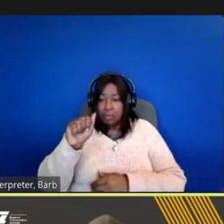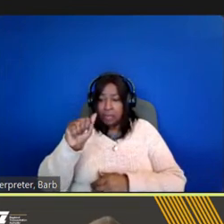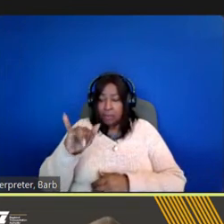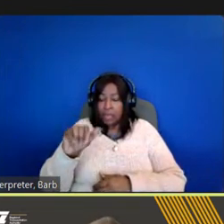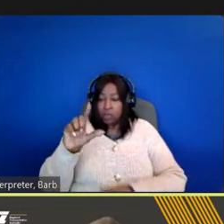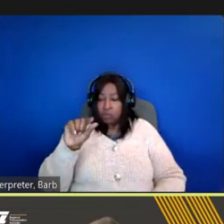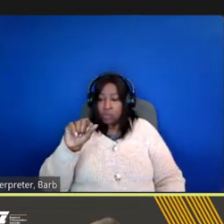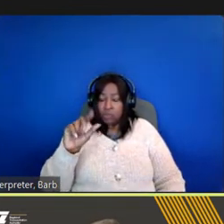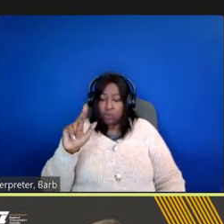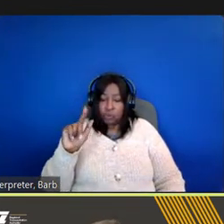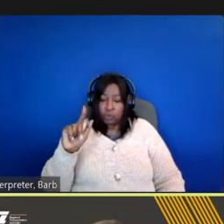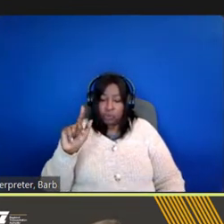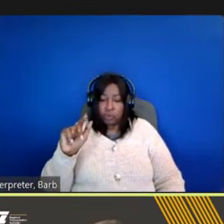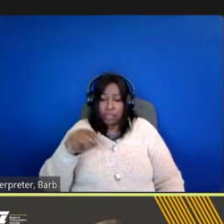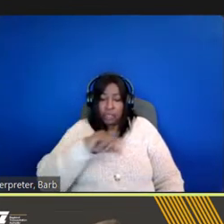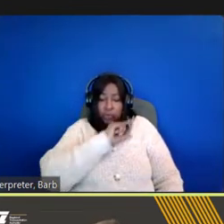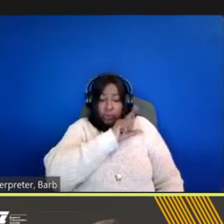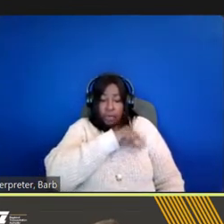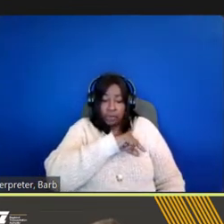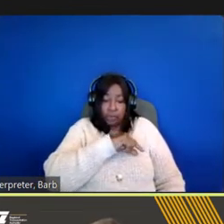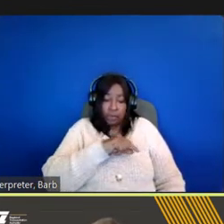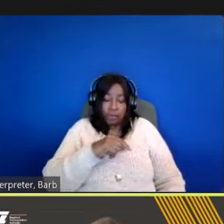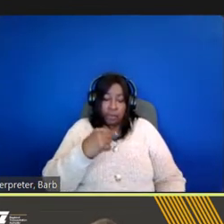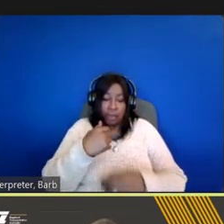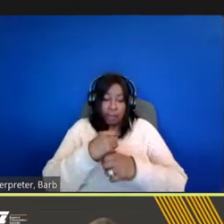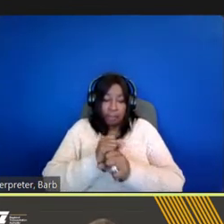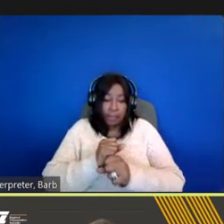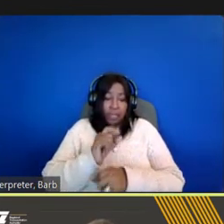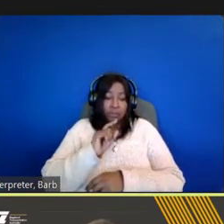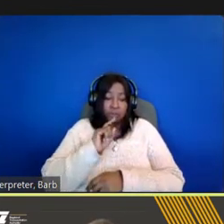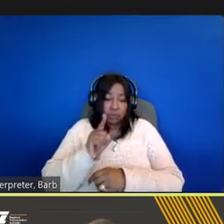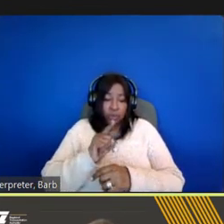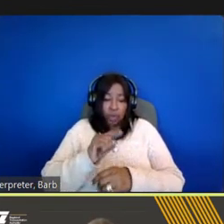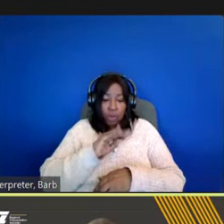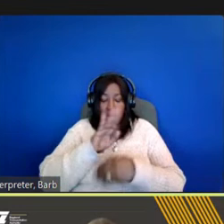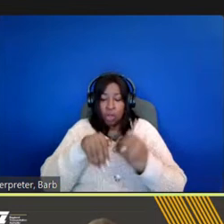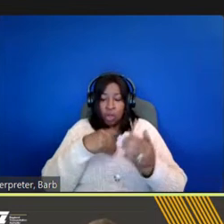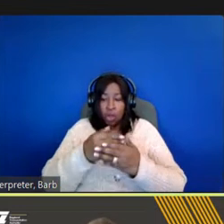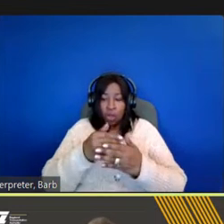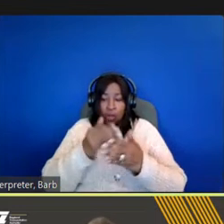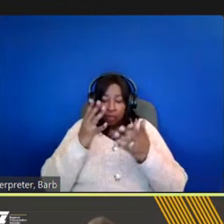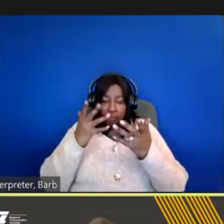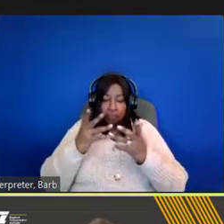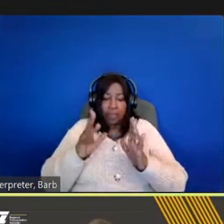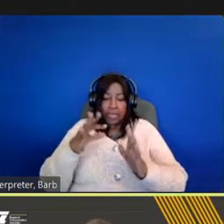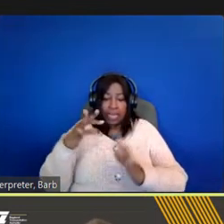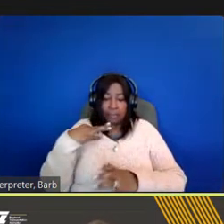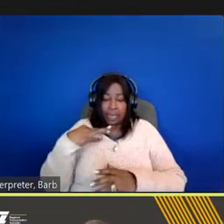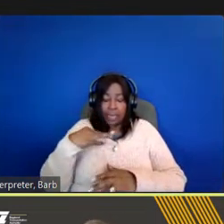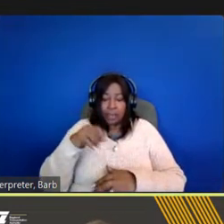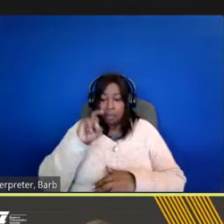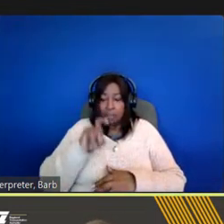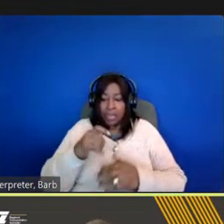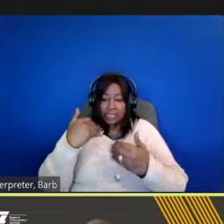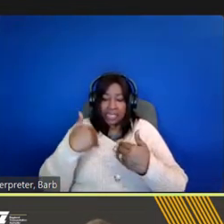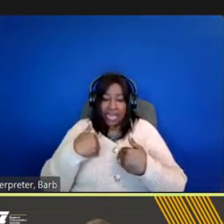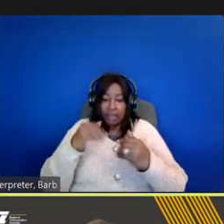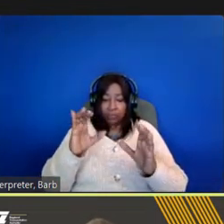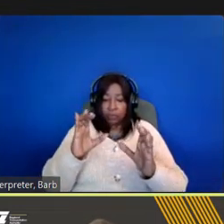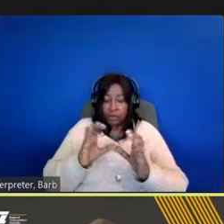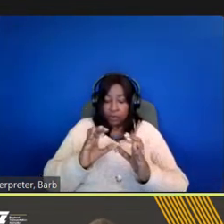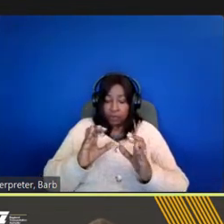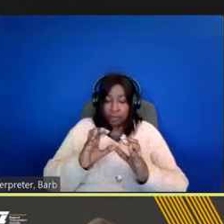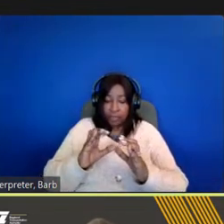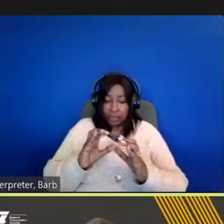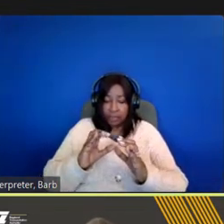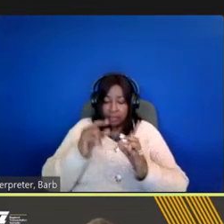2023. Eligibility makes sure that all completed applications must have a certification decision